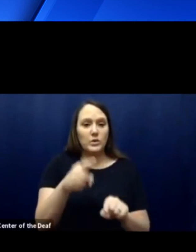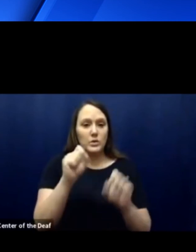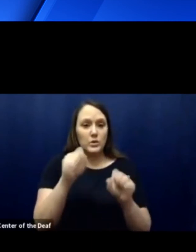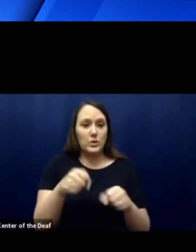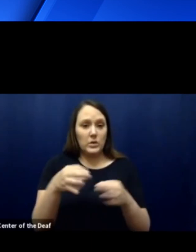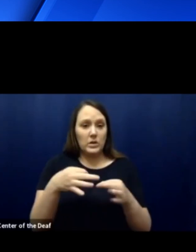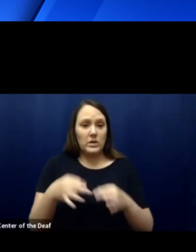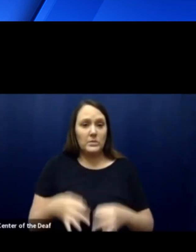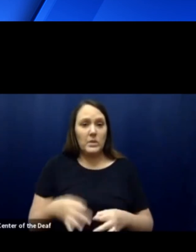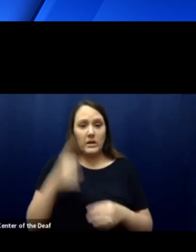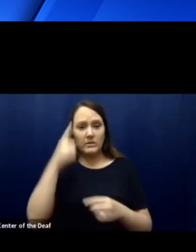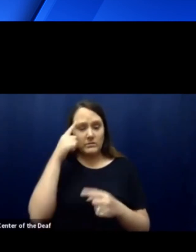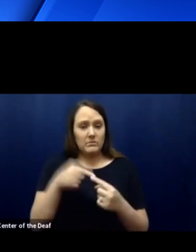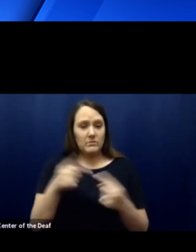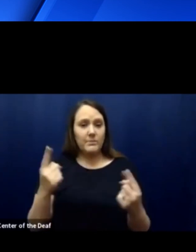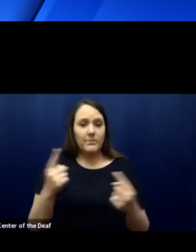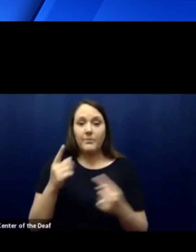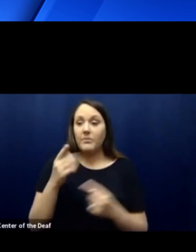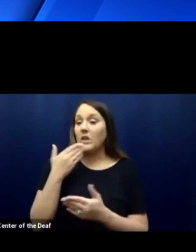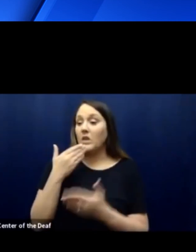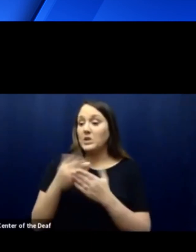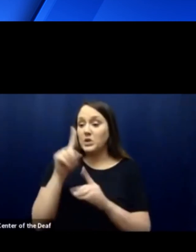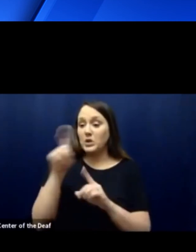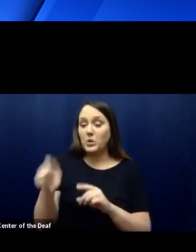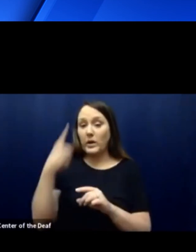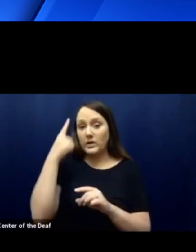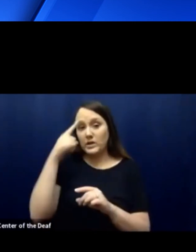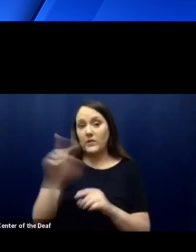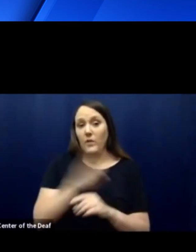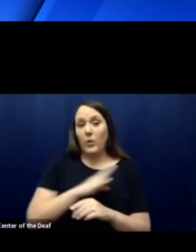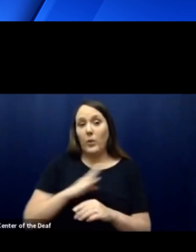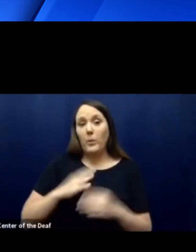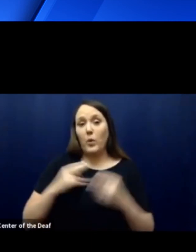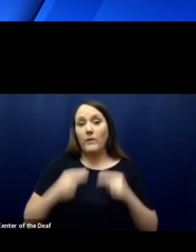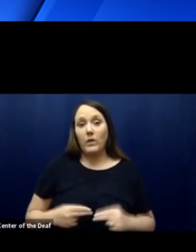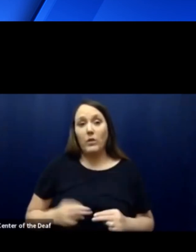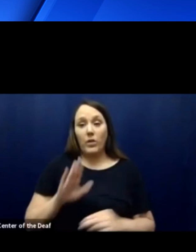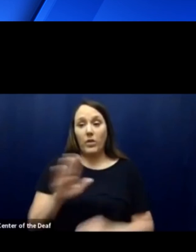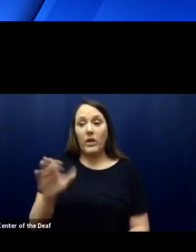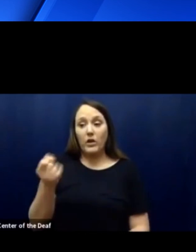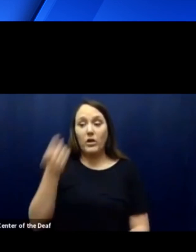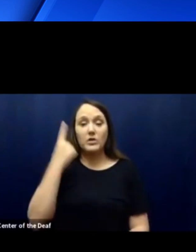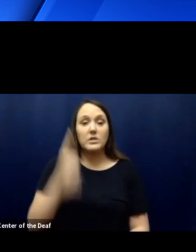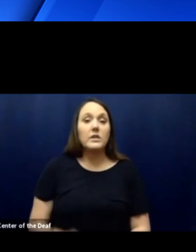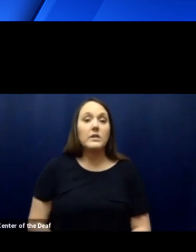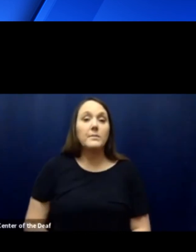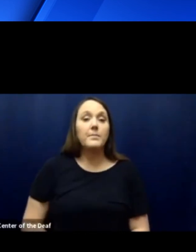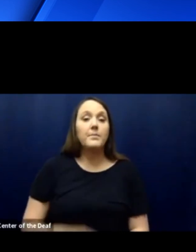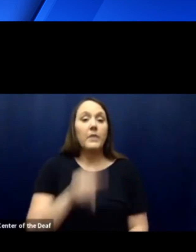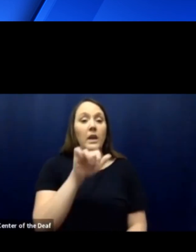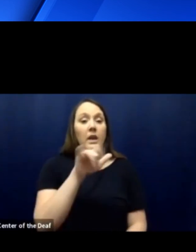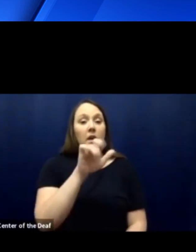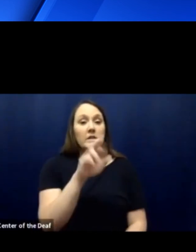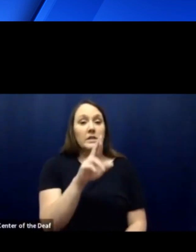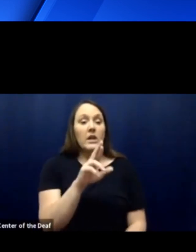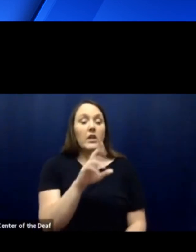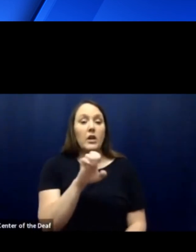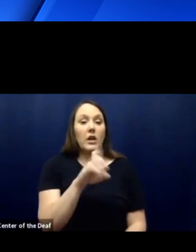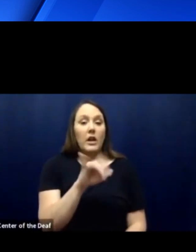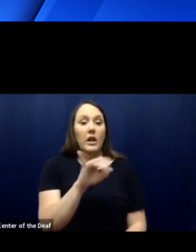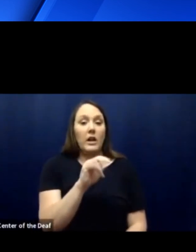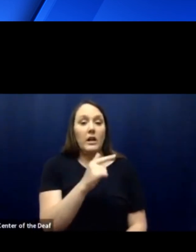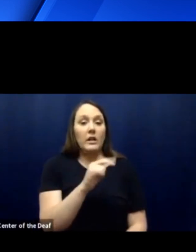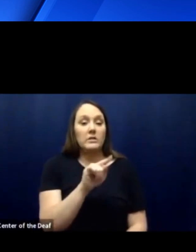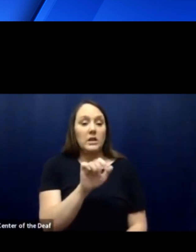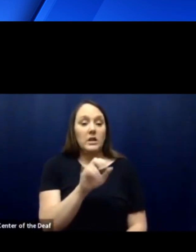discrepancy? Be a great question to ask the Board of Health, what their understanding was. From Taylor Eddington, I know the numbers